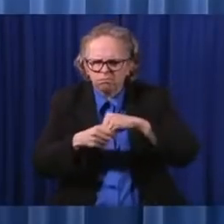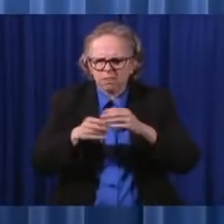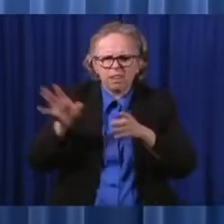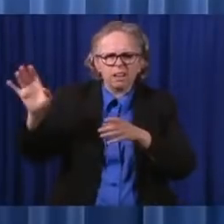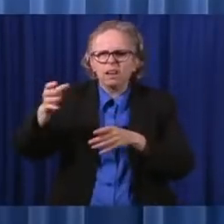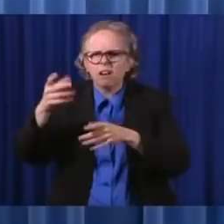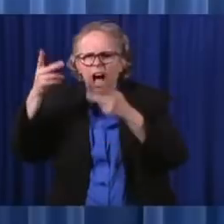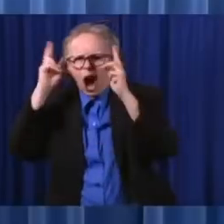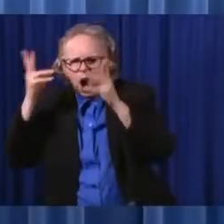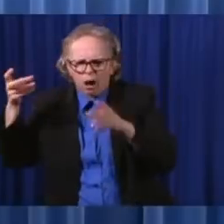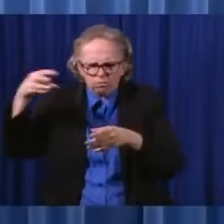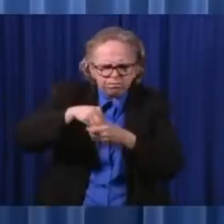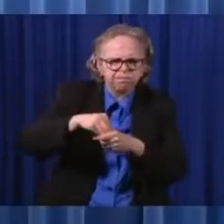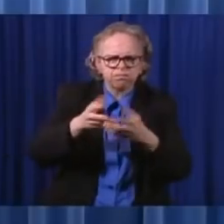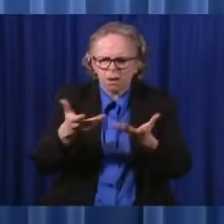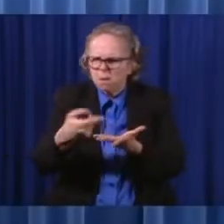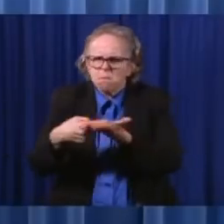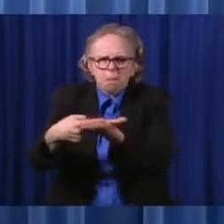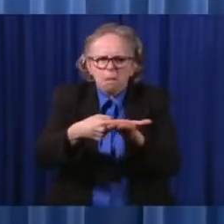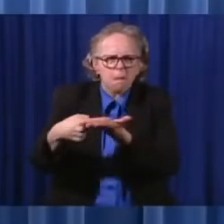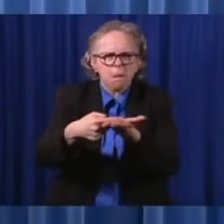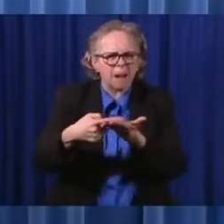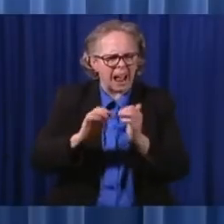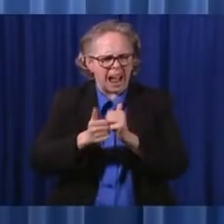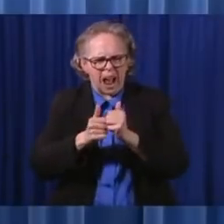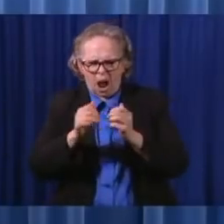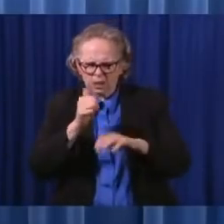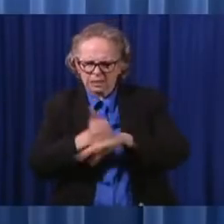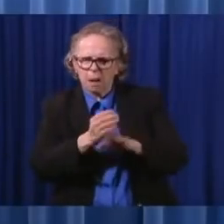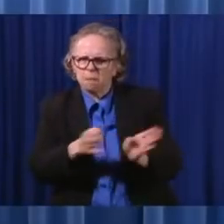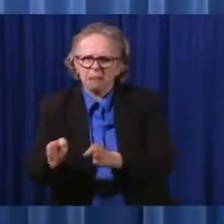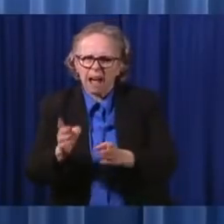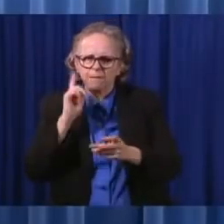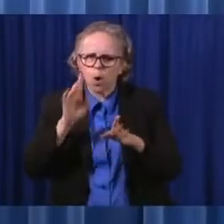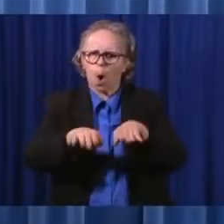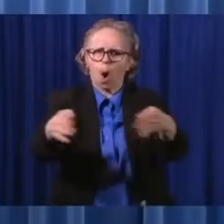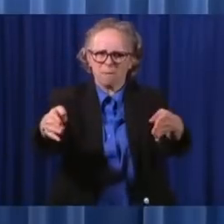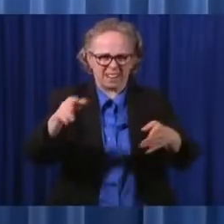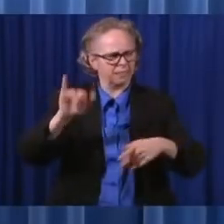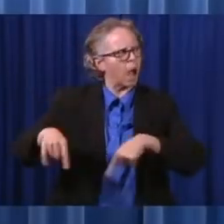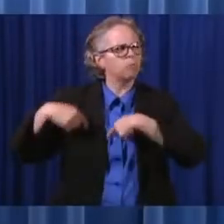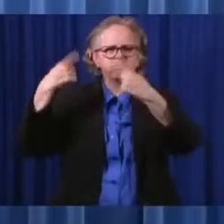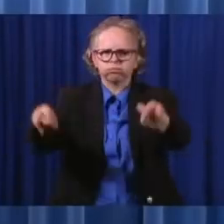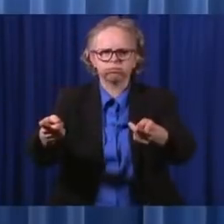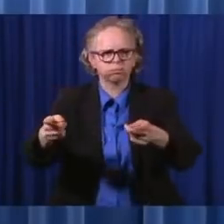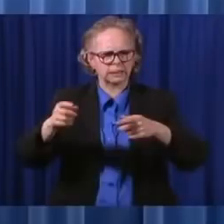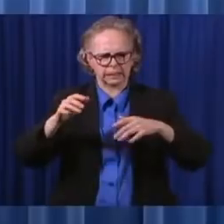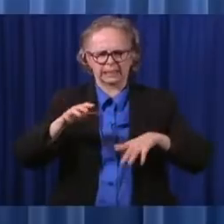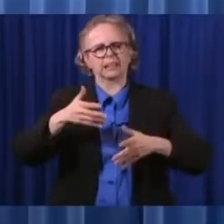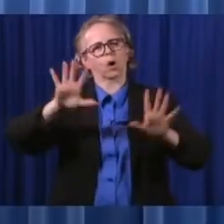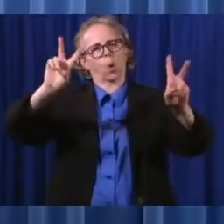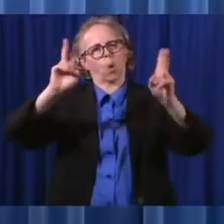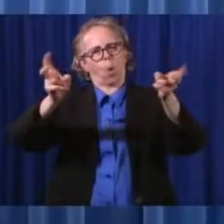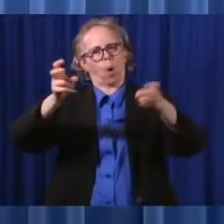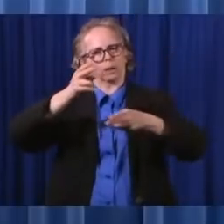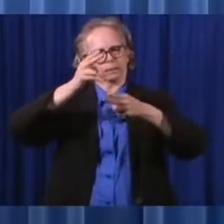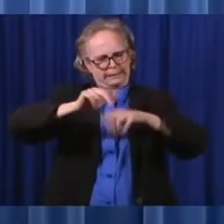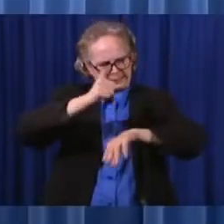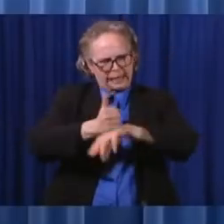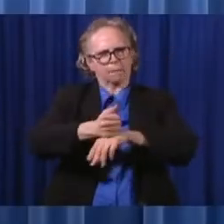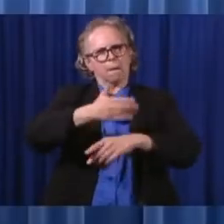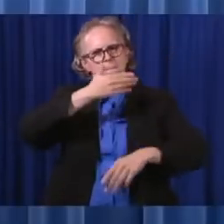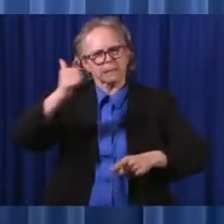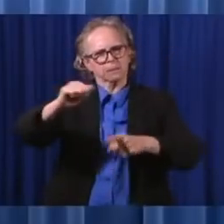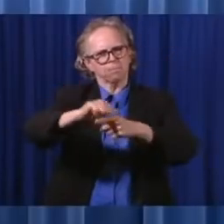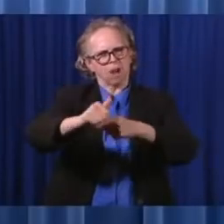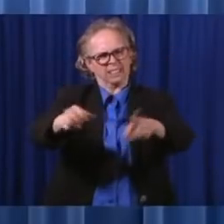experts in that particular field. And what our goal has been to come up with the best practices. So our goal is